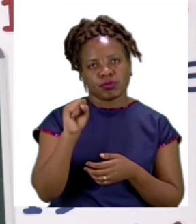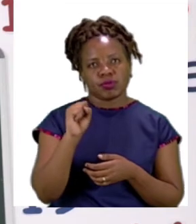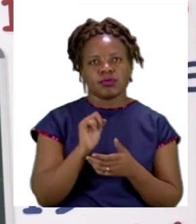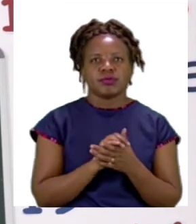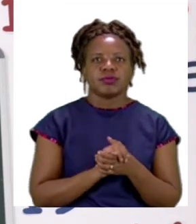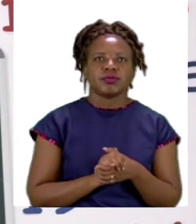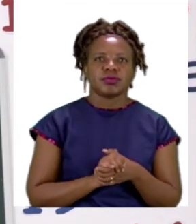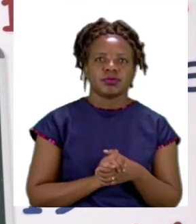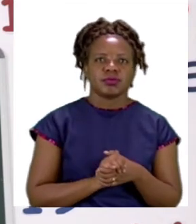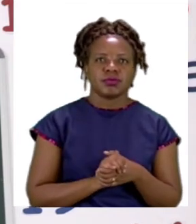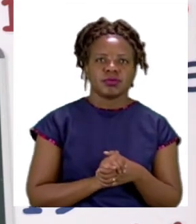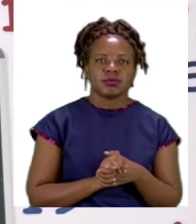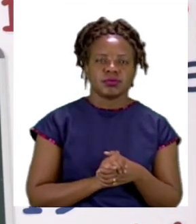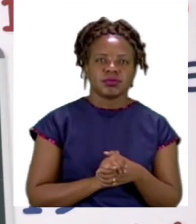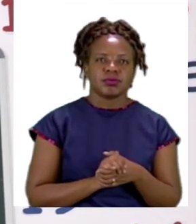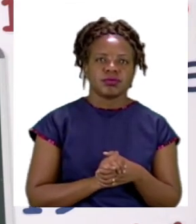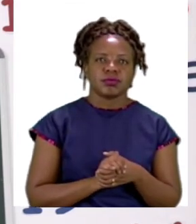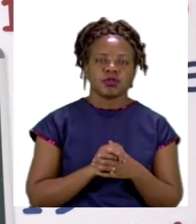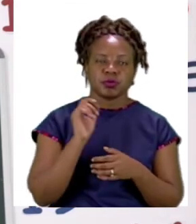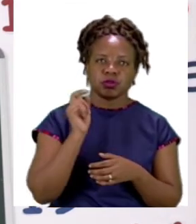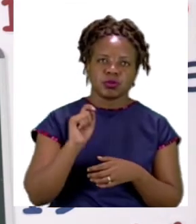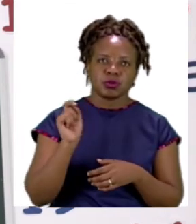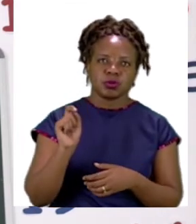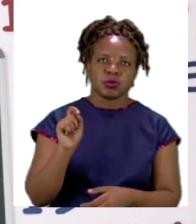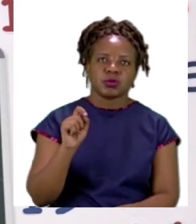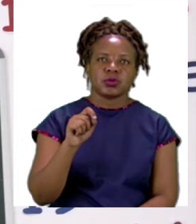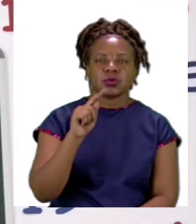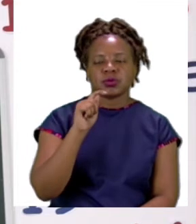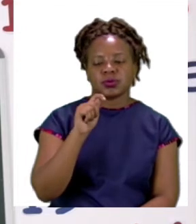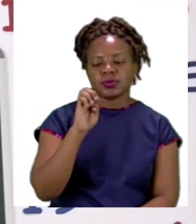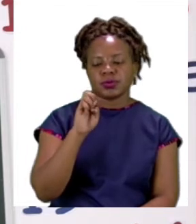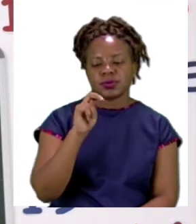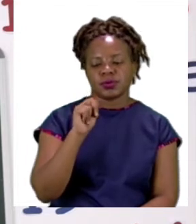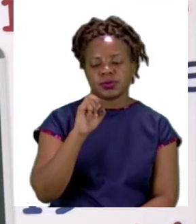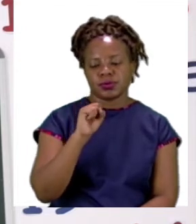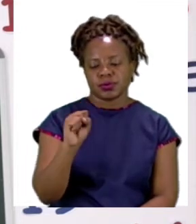537 is tens as the place value.